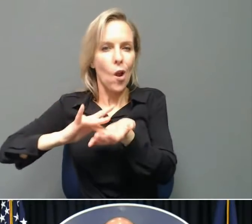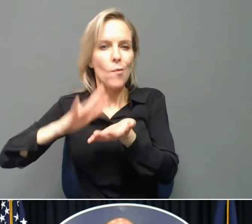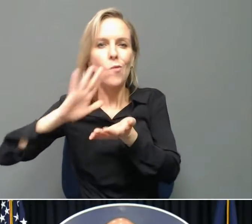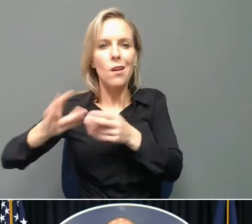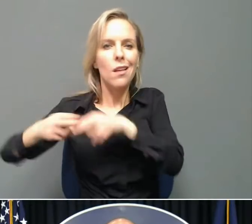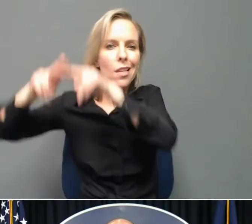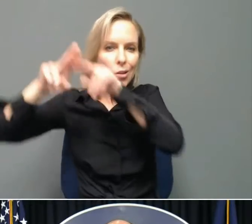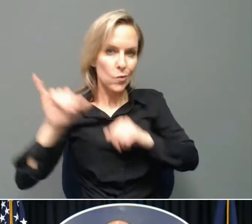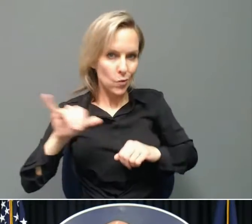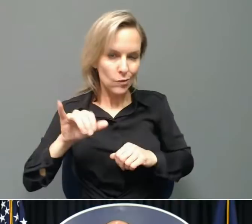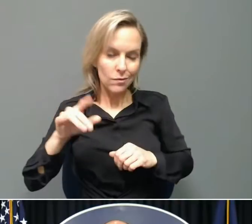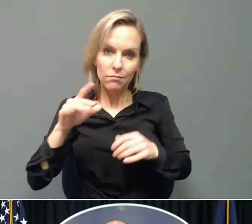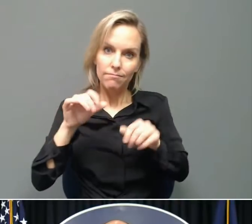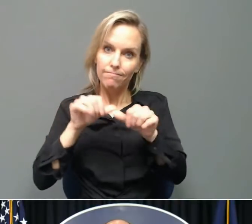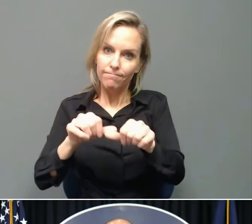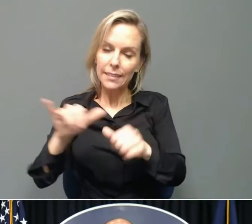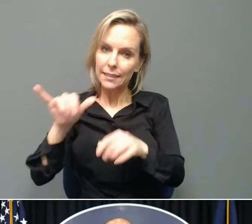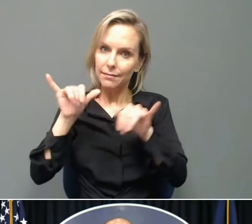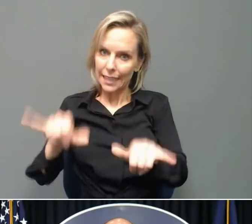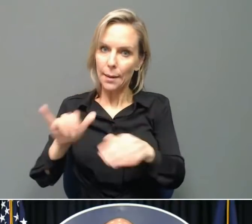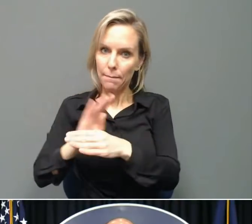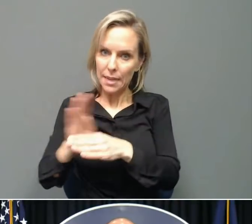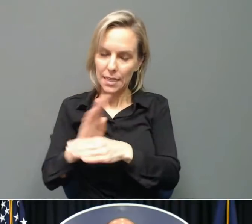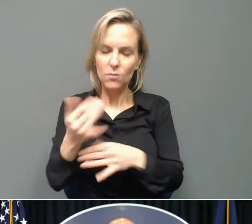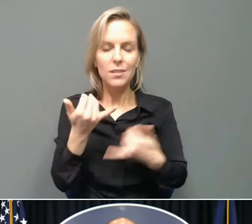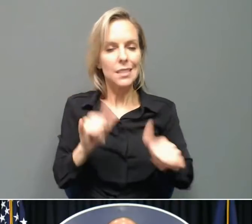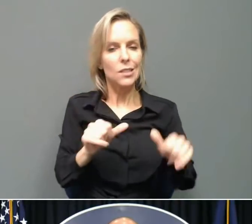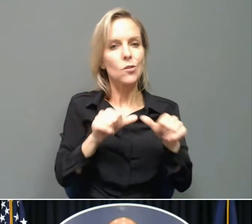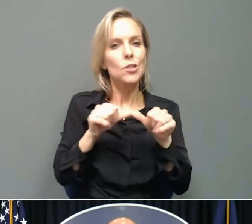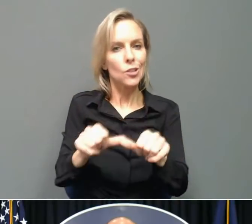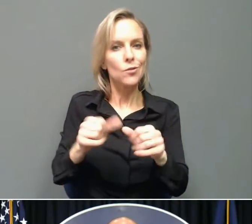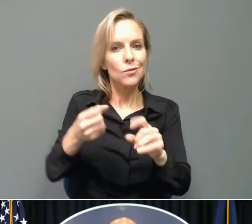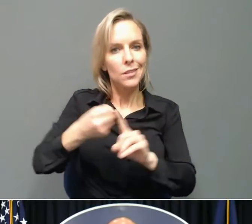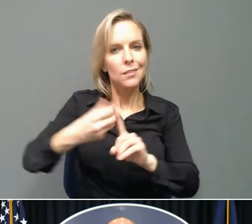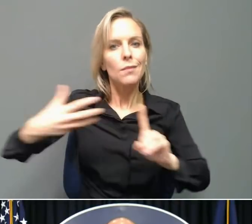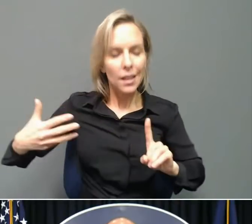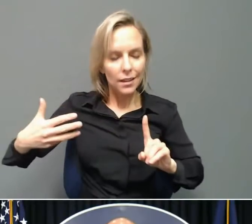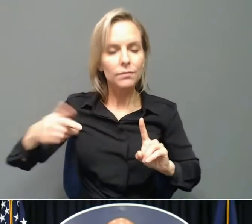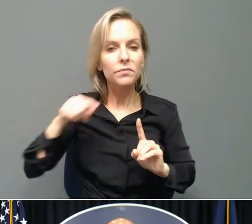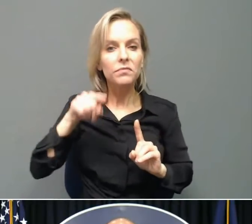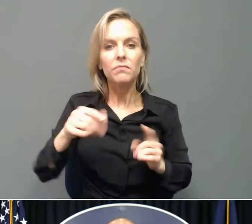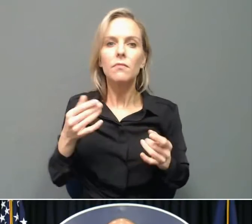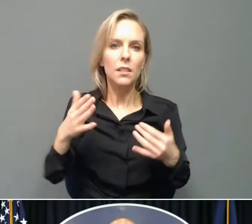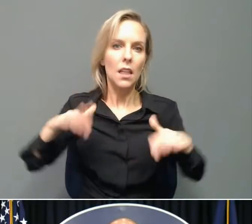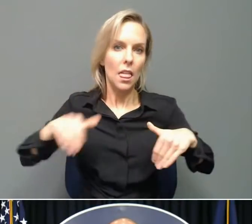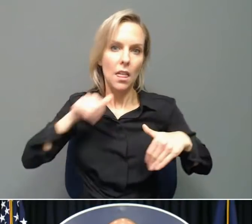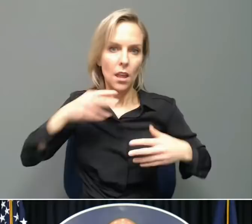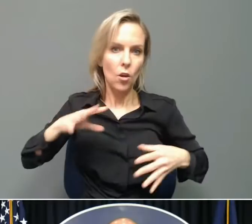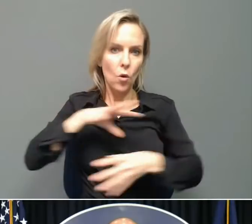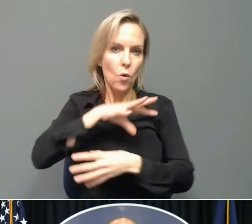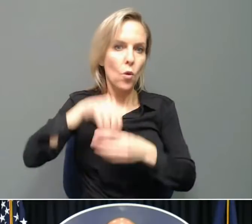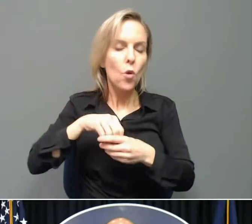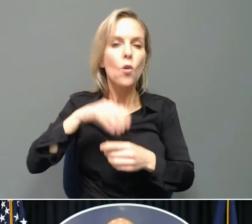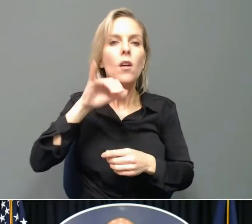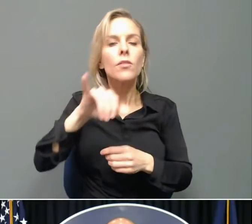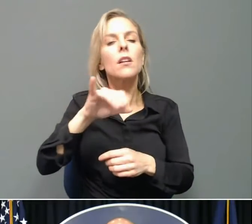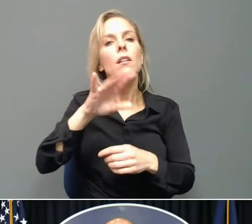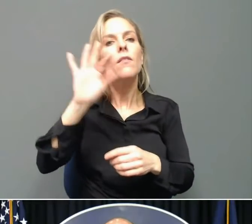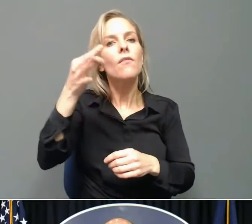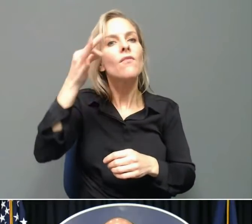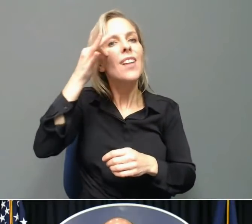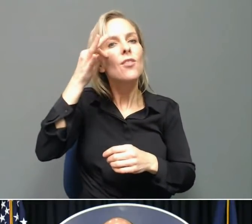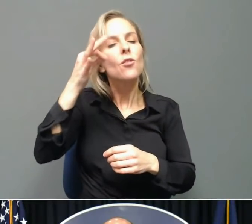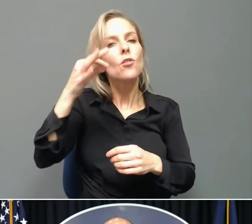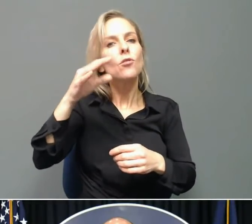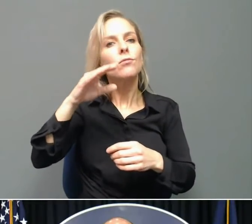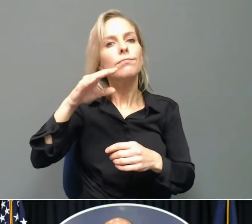stay busy. And we will also continue to expand. And this still doesn't include the federally qualified healthcare centers, the rural health centers,